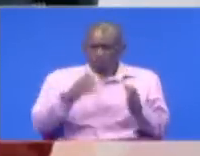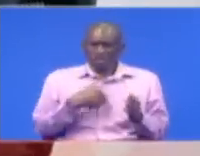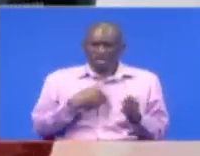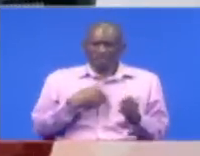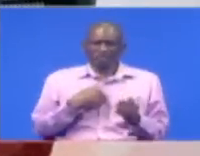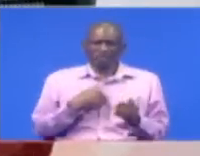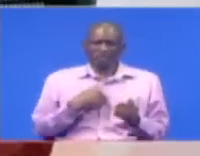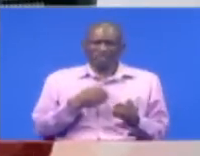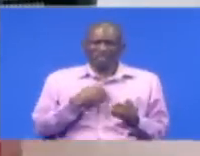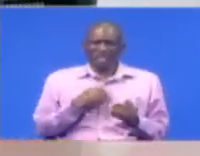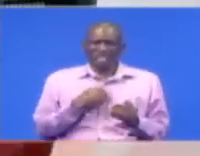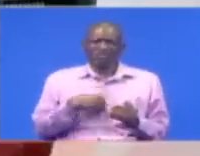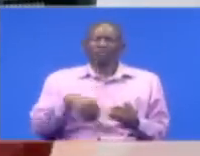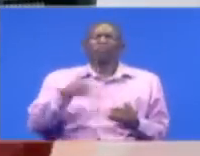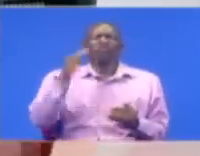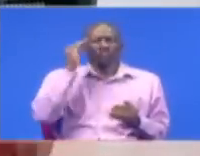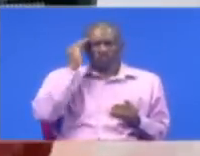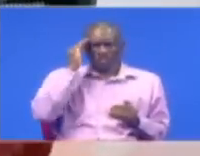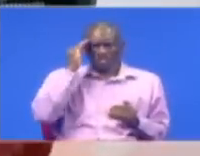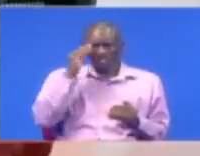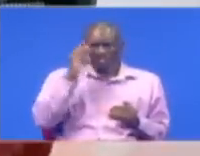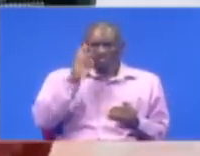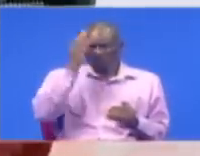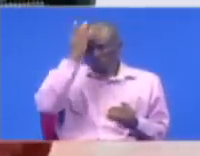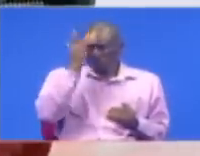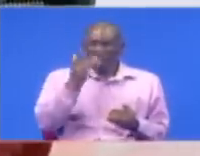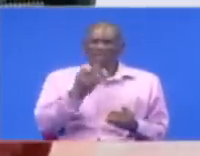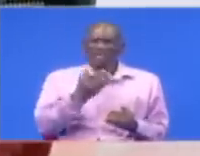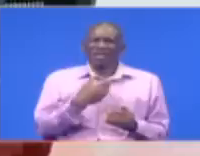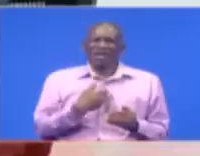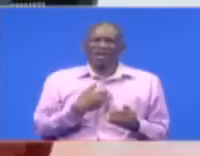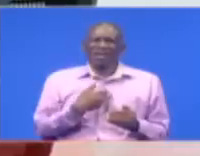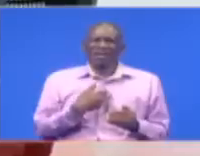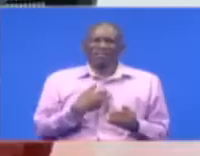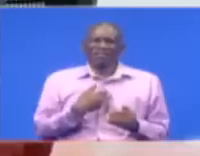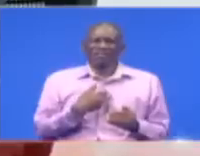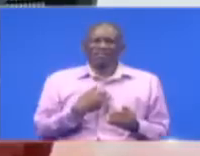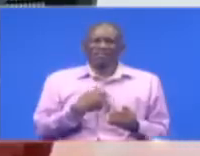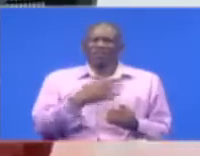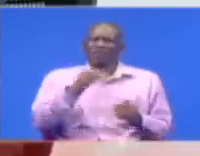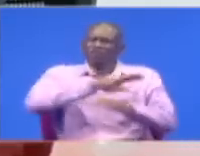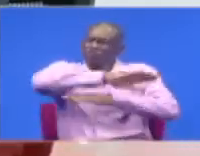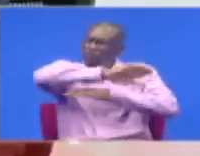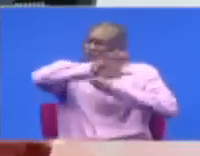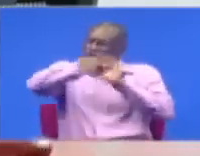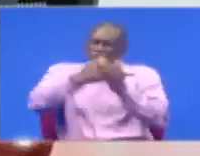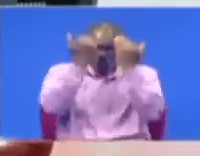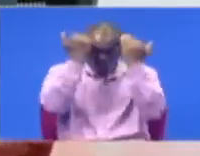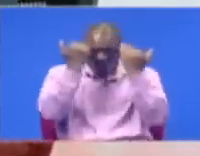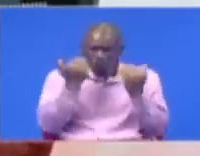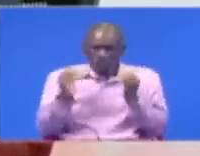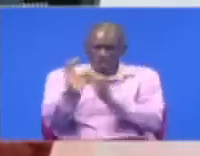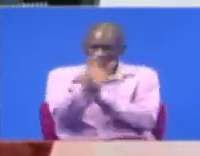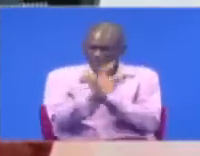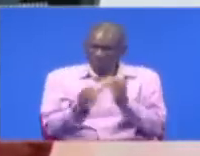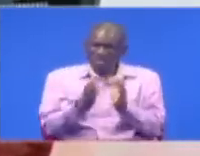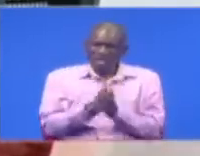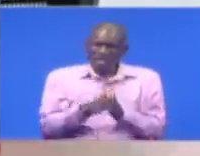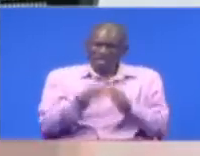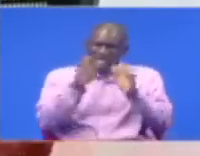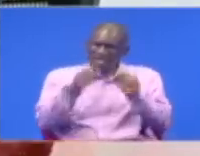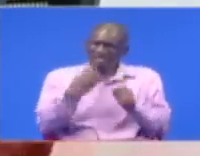little more knowledge because I've been to virtually every court, and we are able to see how that